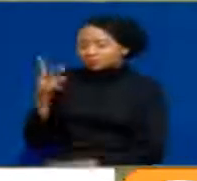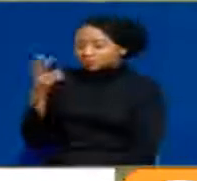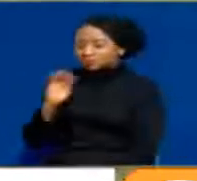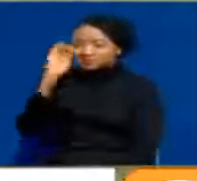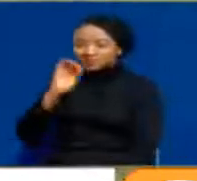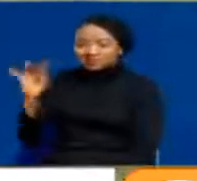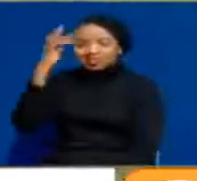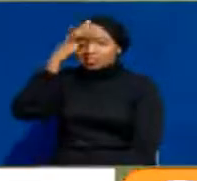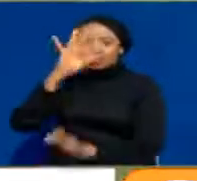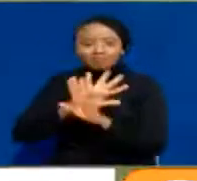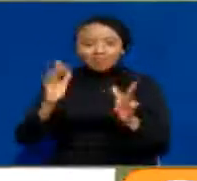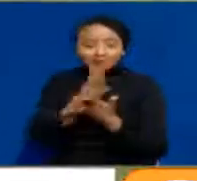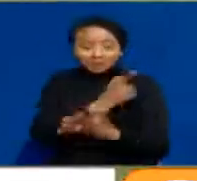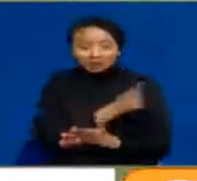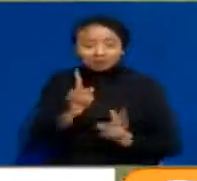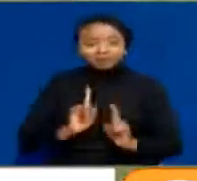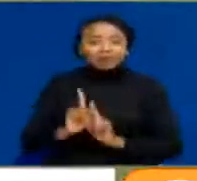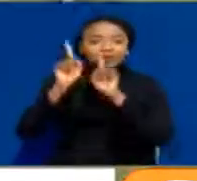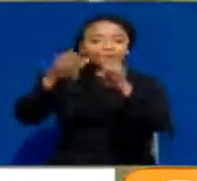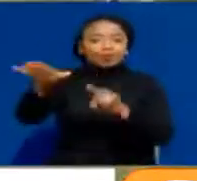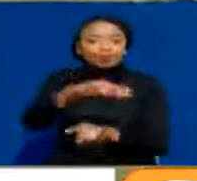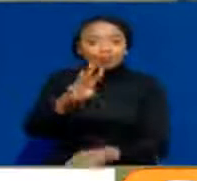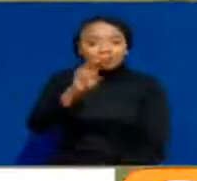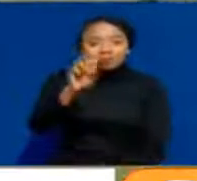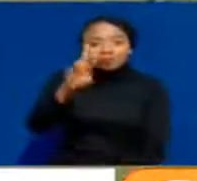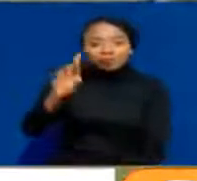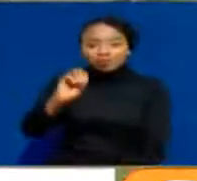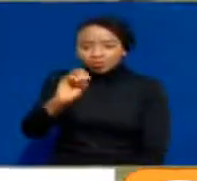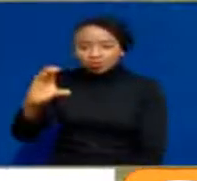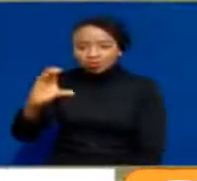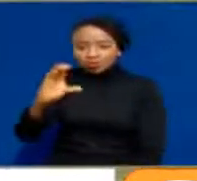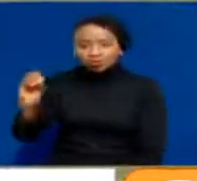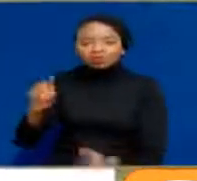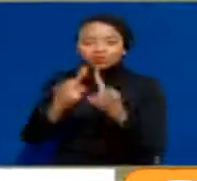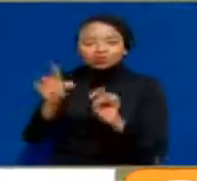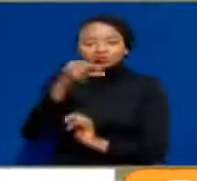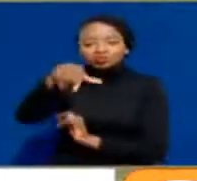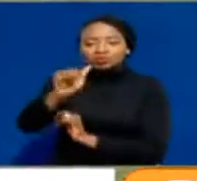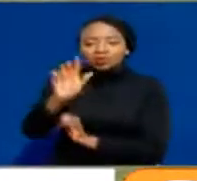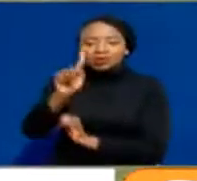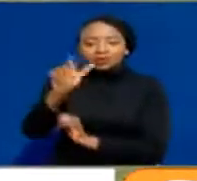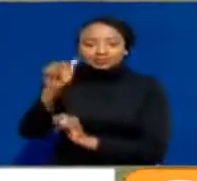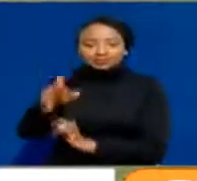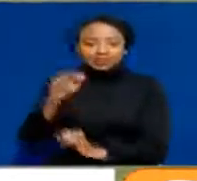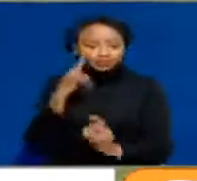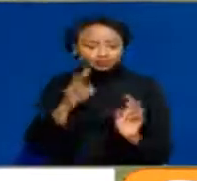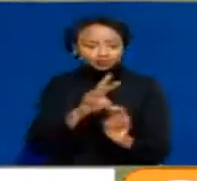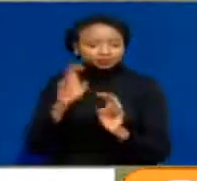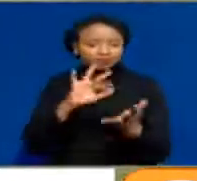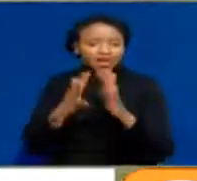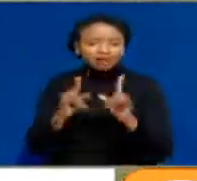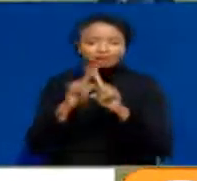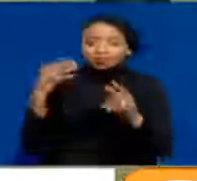of the referees from this training will be heading to Morocco and Qatar to officiate in FIFA competitions. Kenya has in the recent past